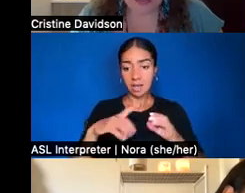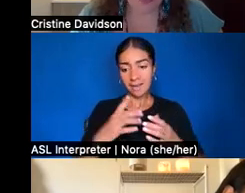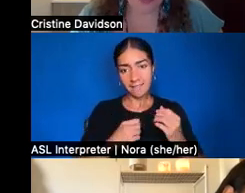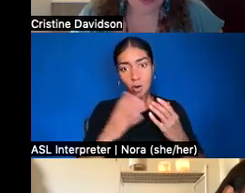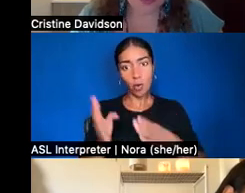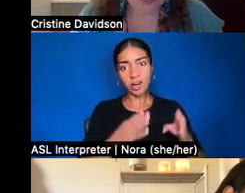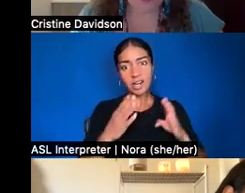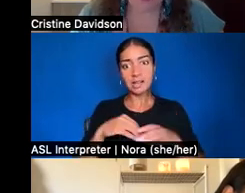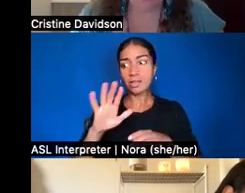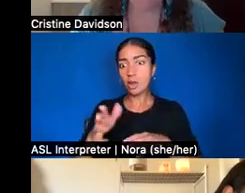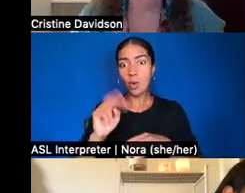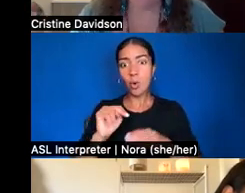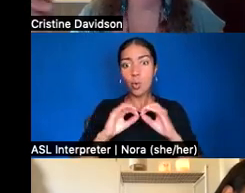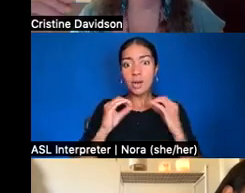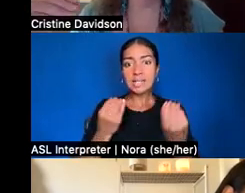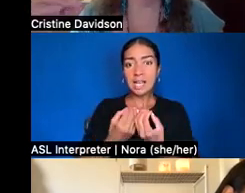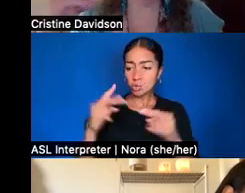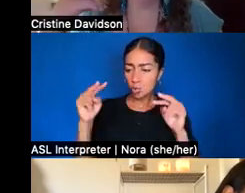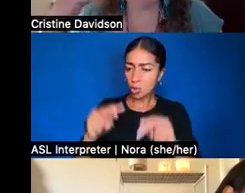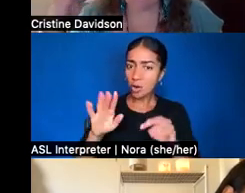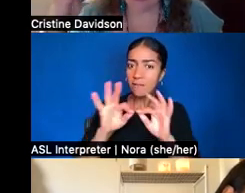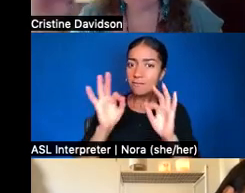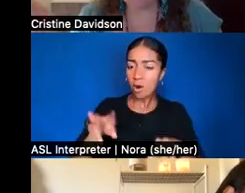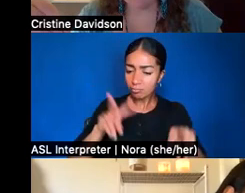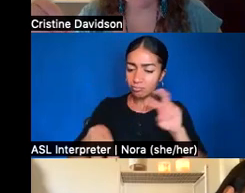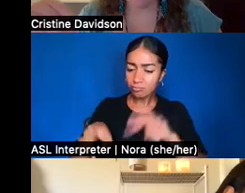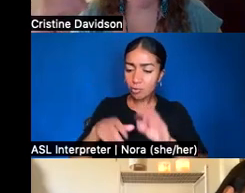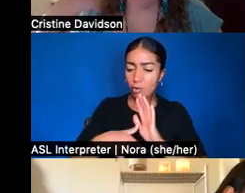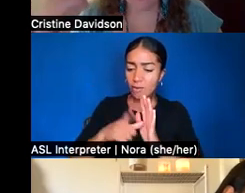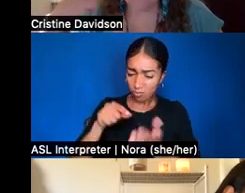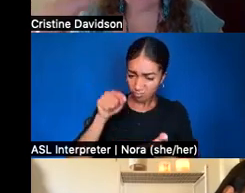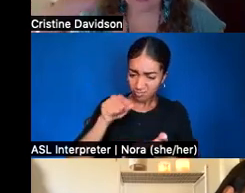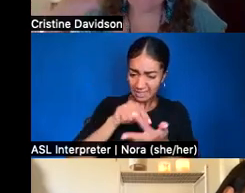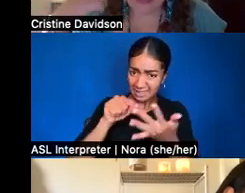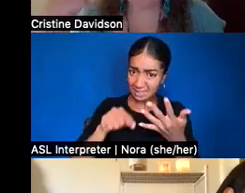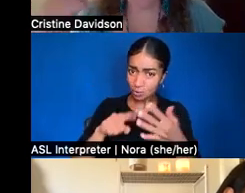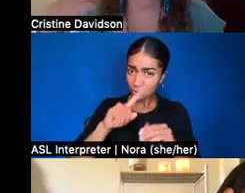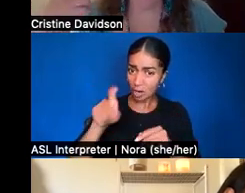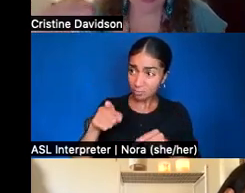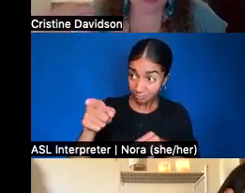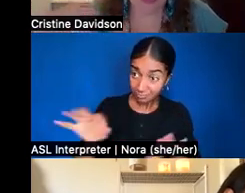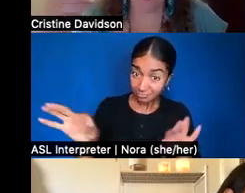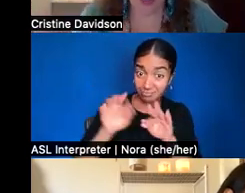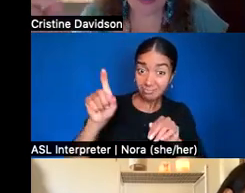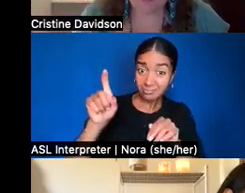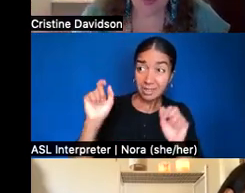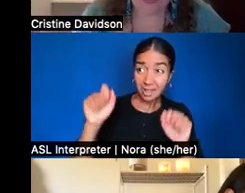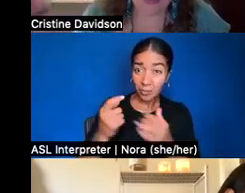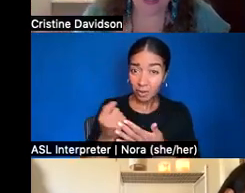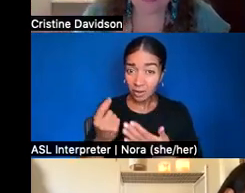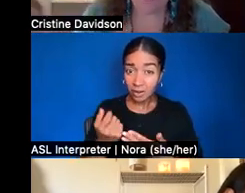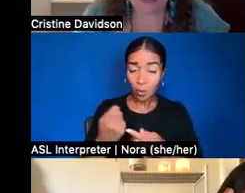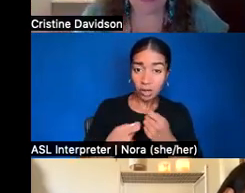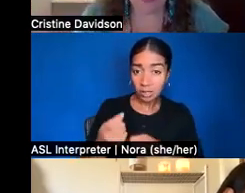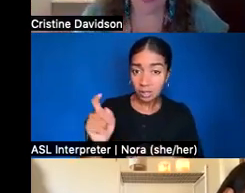Why we're asking this question? And then part of it is like sometimes we as advocates may not understand why it's important